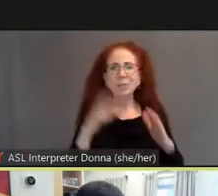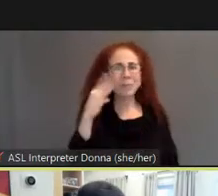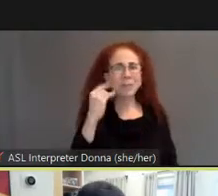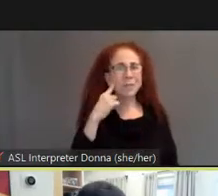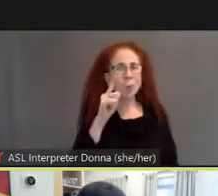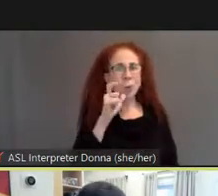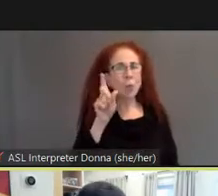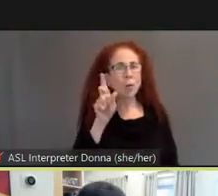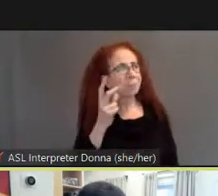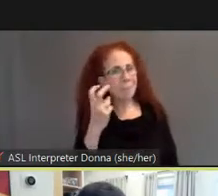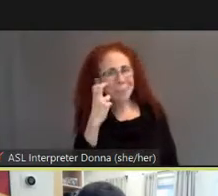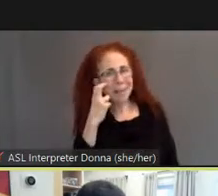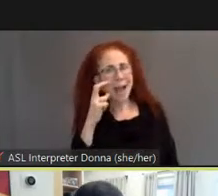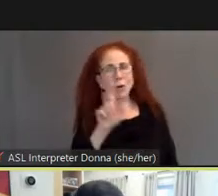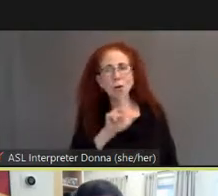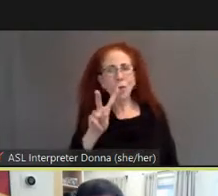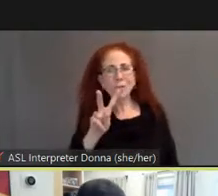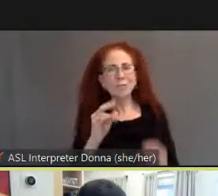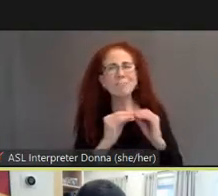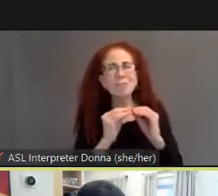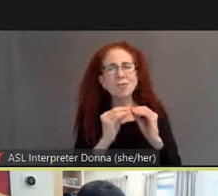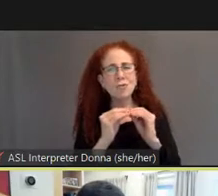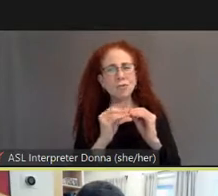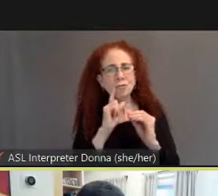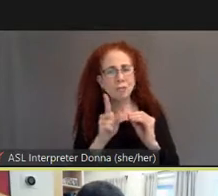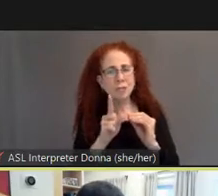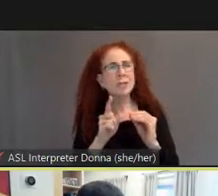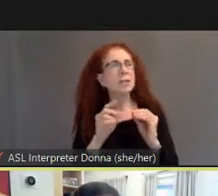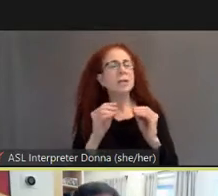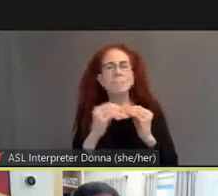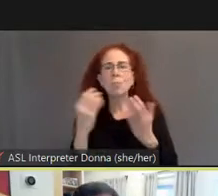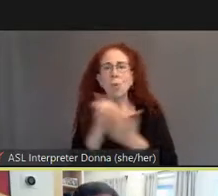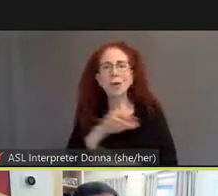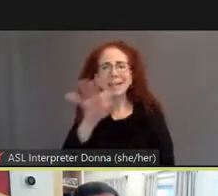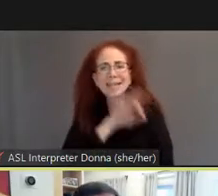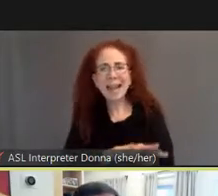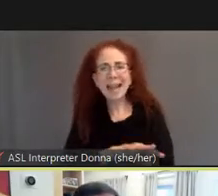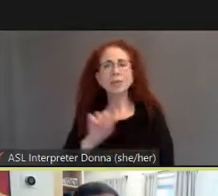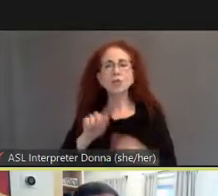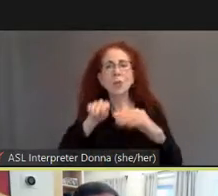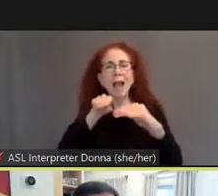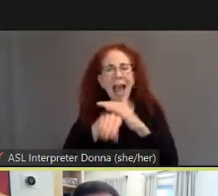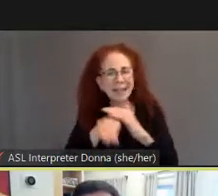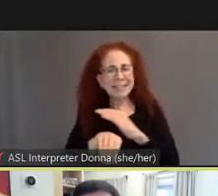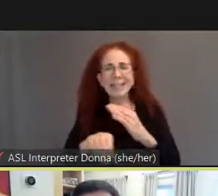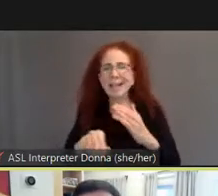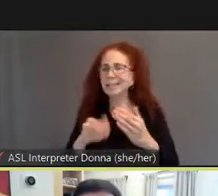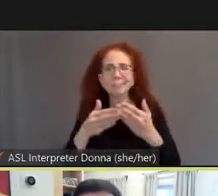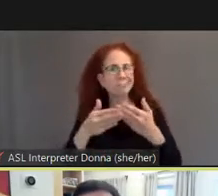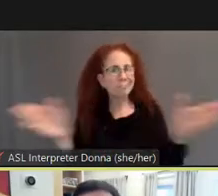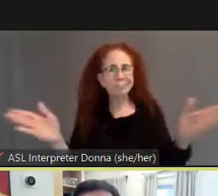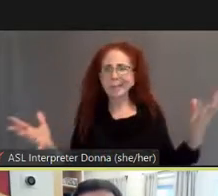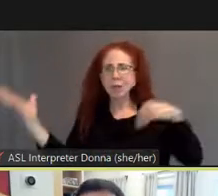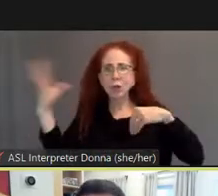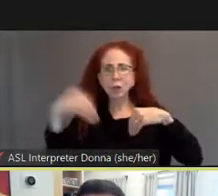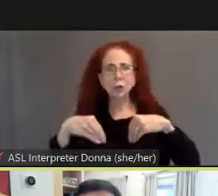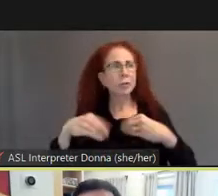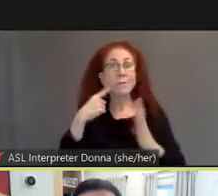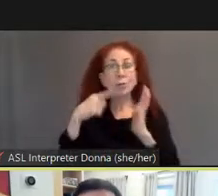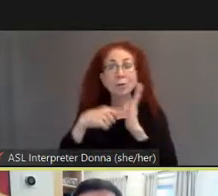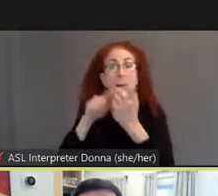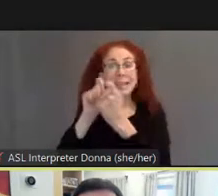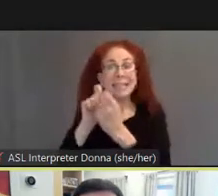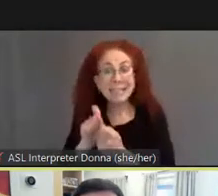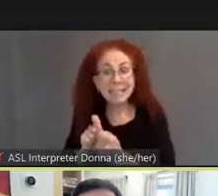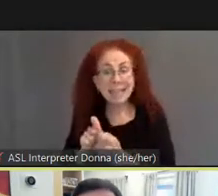who are blind or low vision. This practice leads to greater gains when it comes to access inclusion. For example, in the details, as I